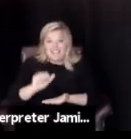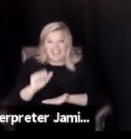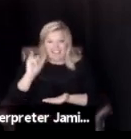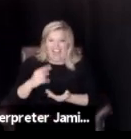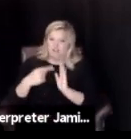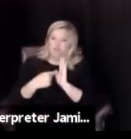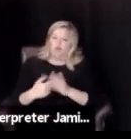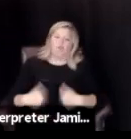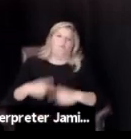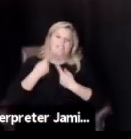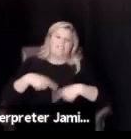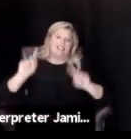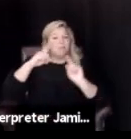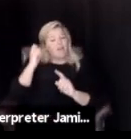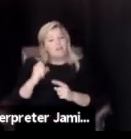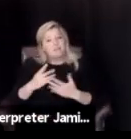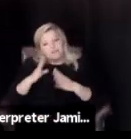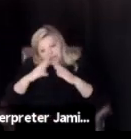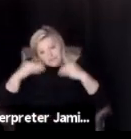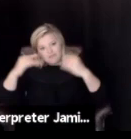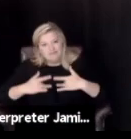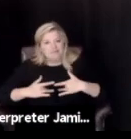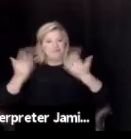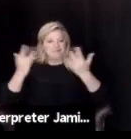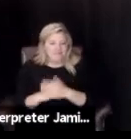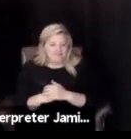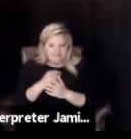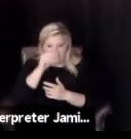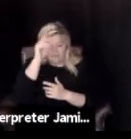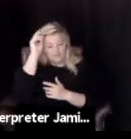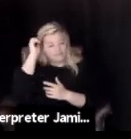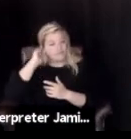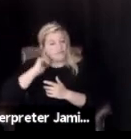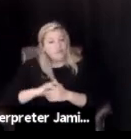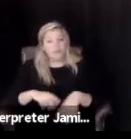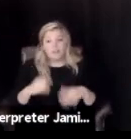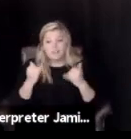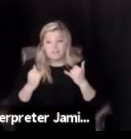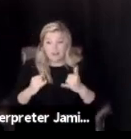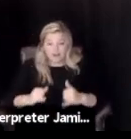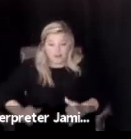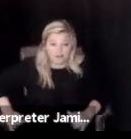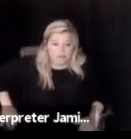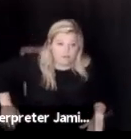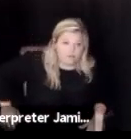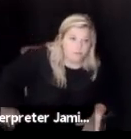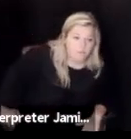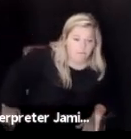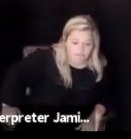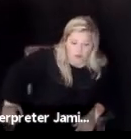for them, right? All right, so let's talk a little bit about, and we're in good time,